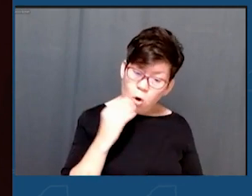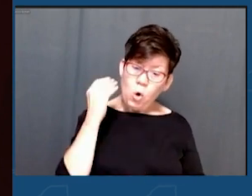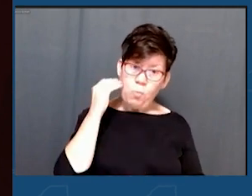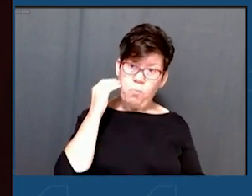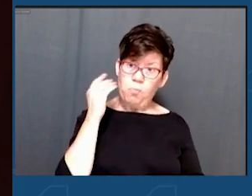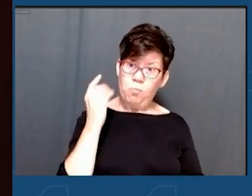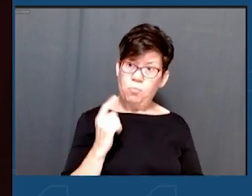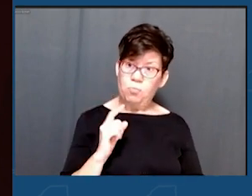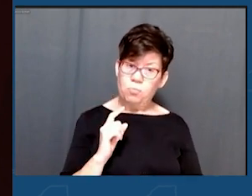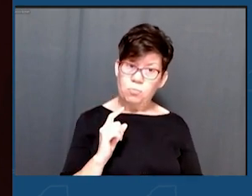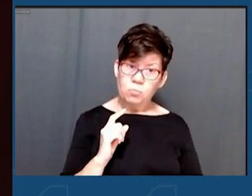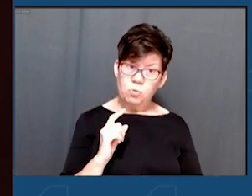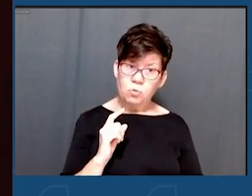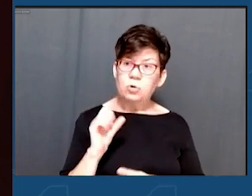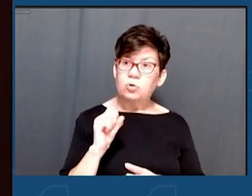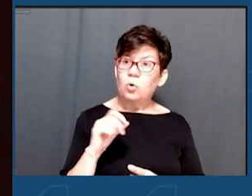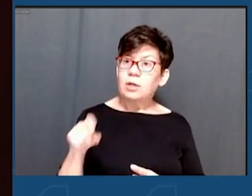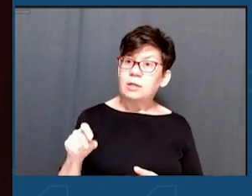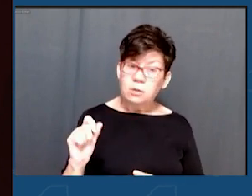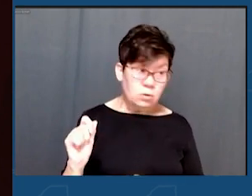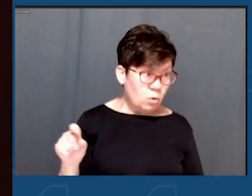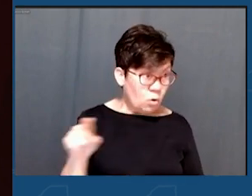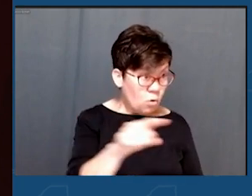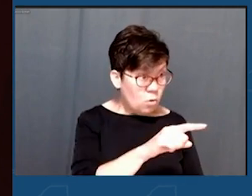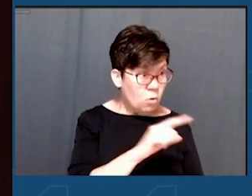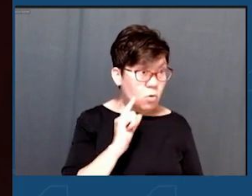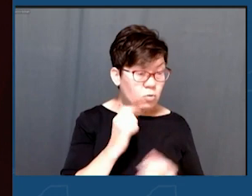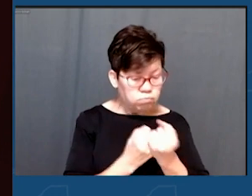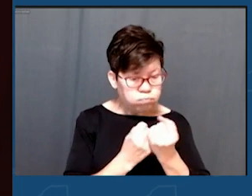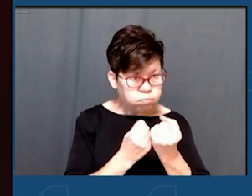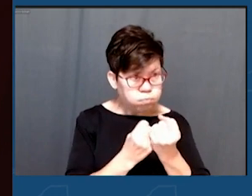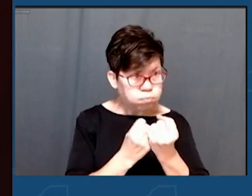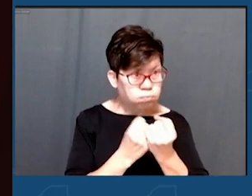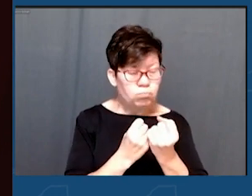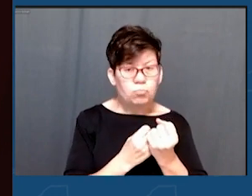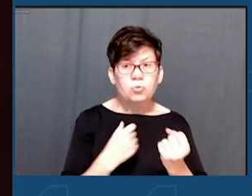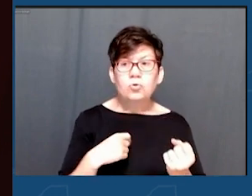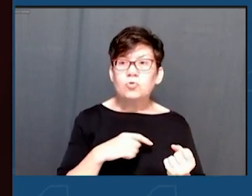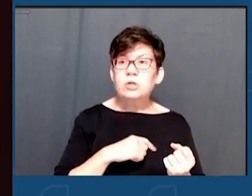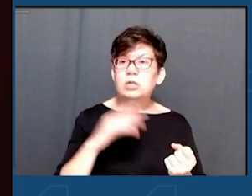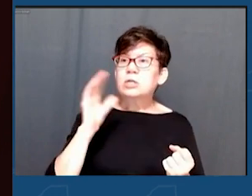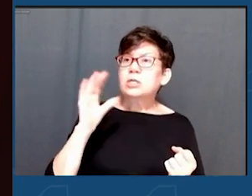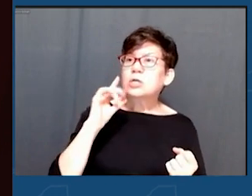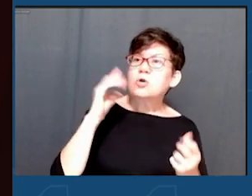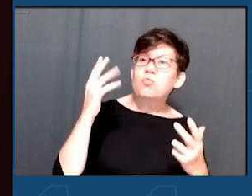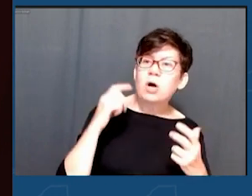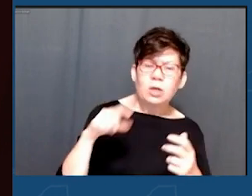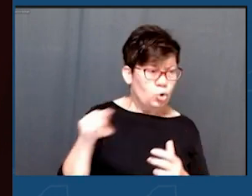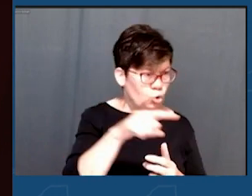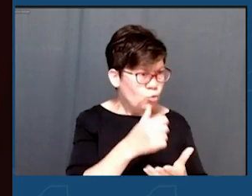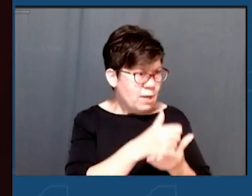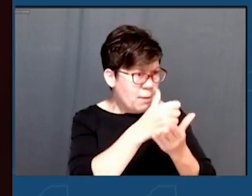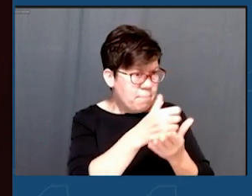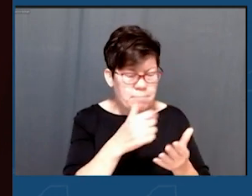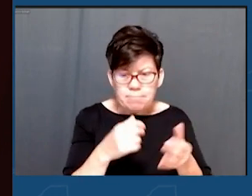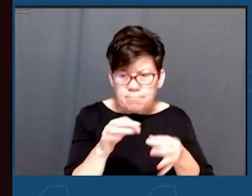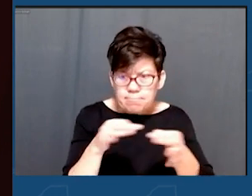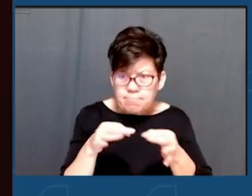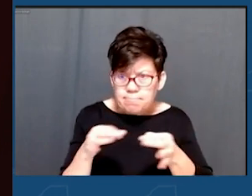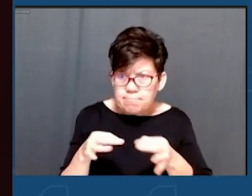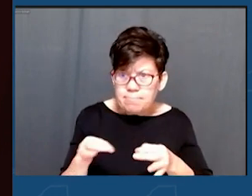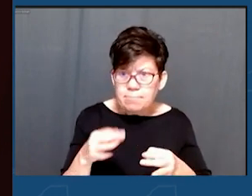of you to be the advocates, to explain what we're looking for, to lean into this, whether it's repurposing buildings